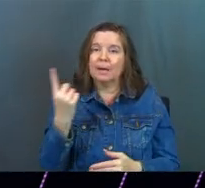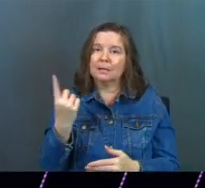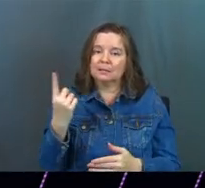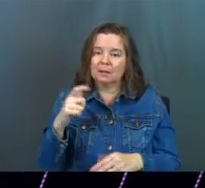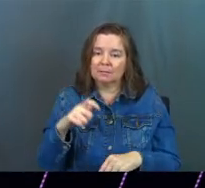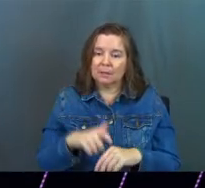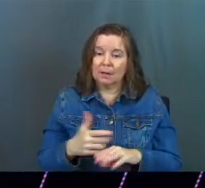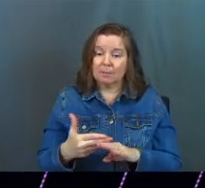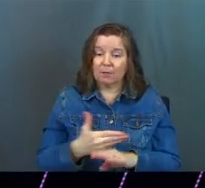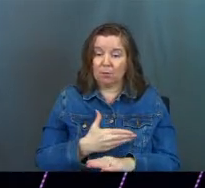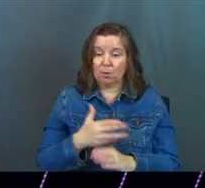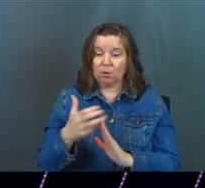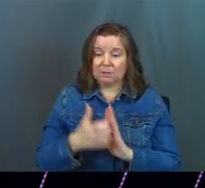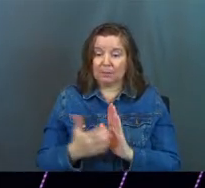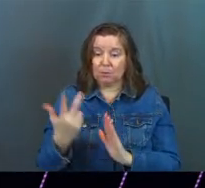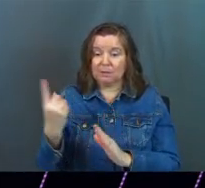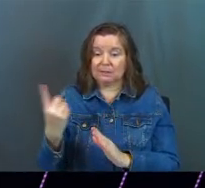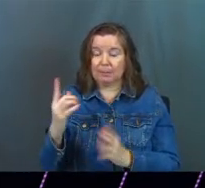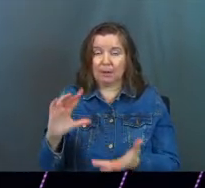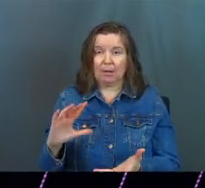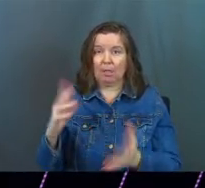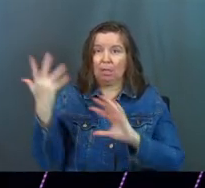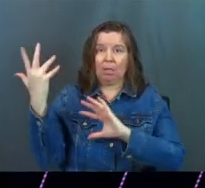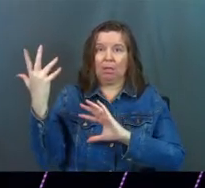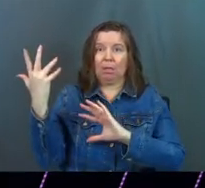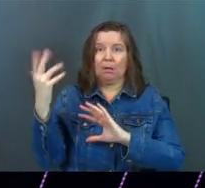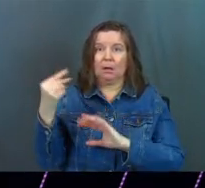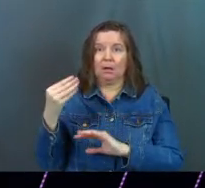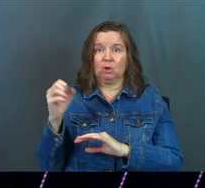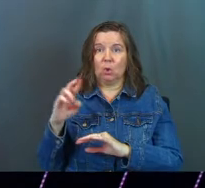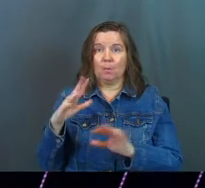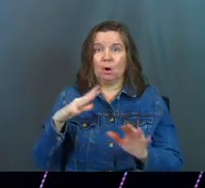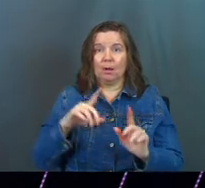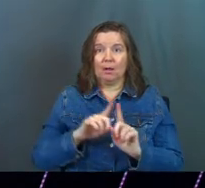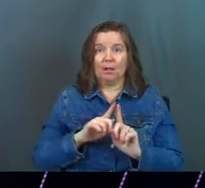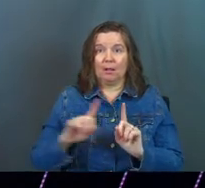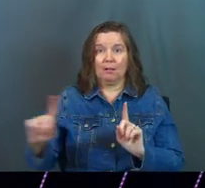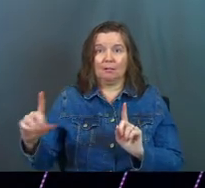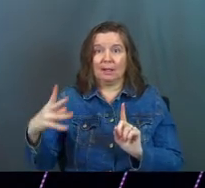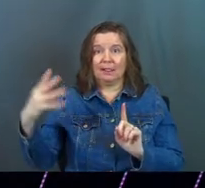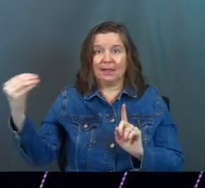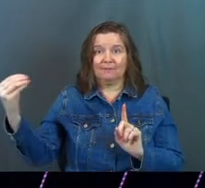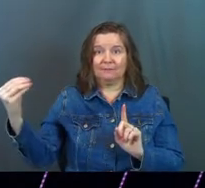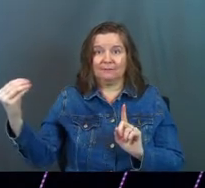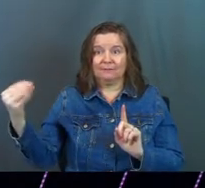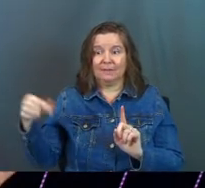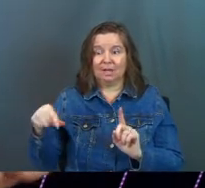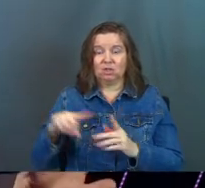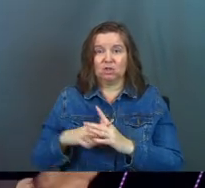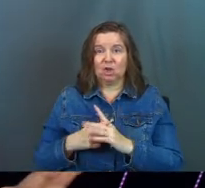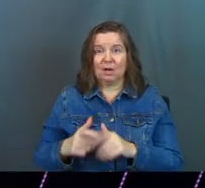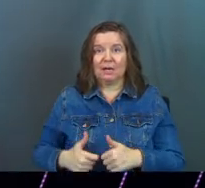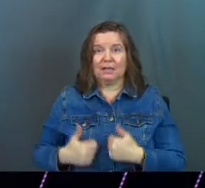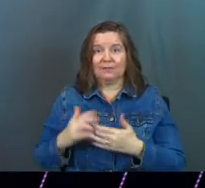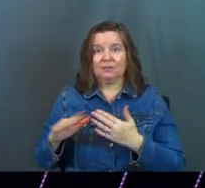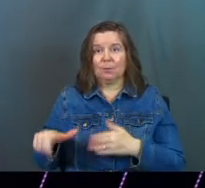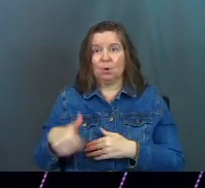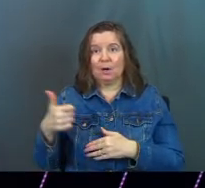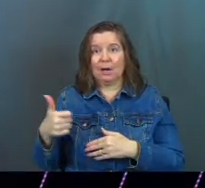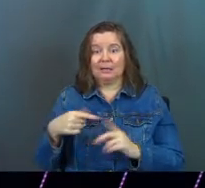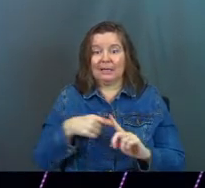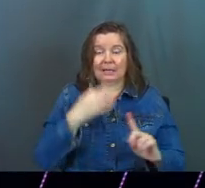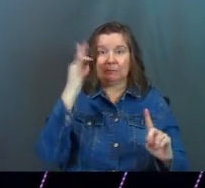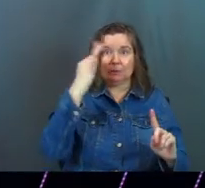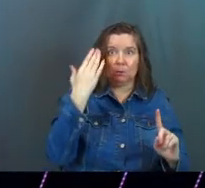some point, before you get to chapter 3, something went wrong. And Gomer left him. And Gomer went and started living somewhere else.